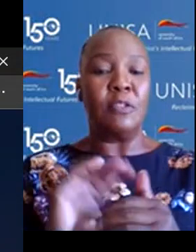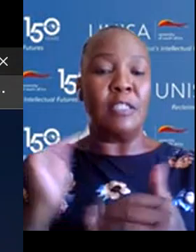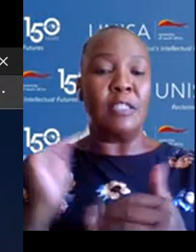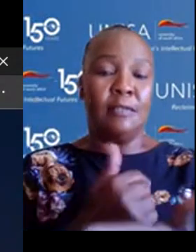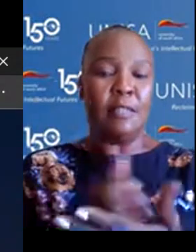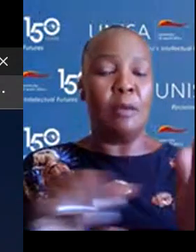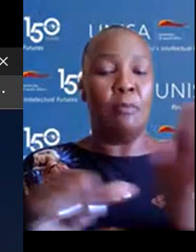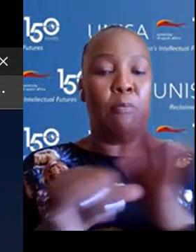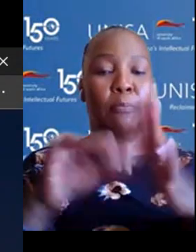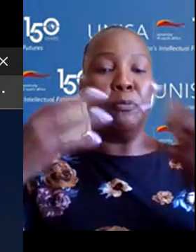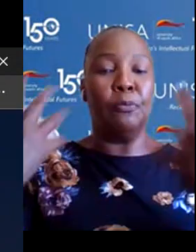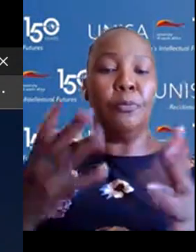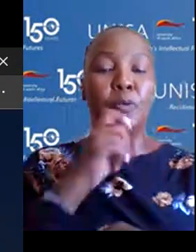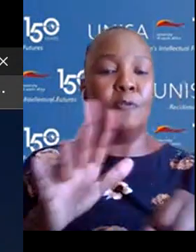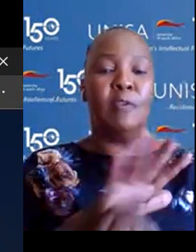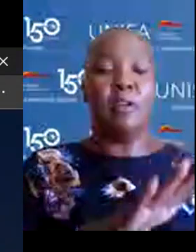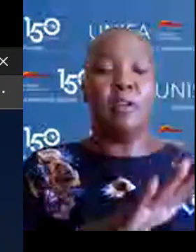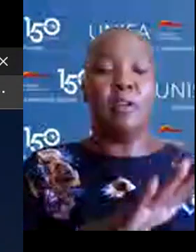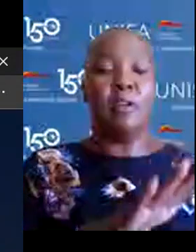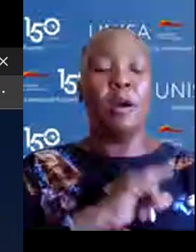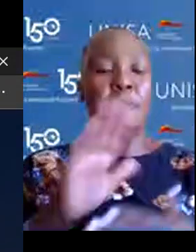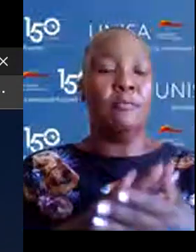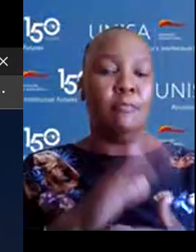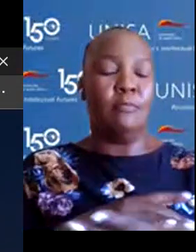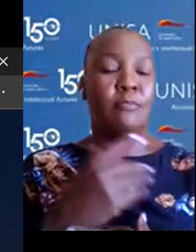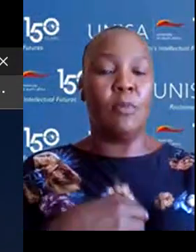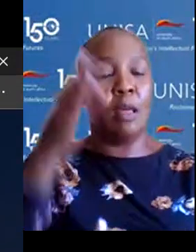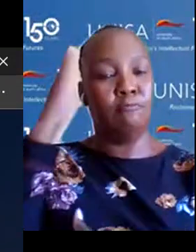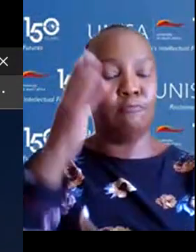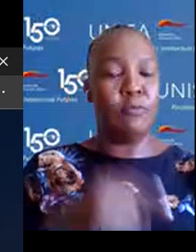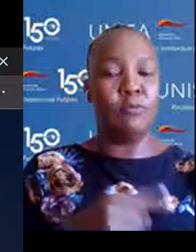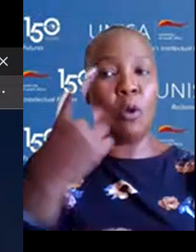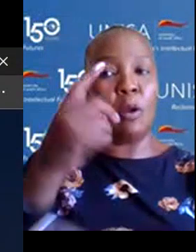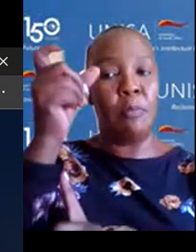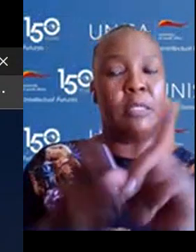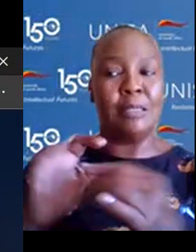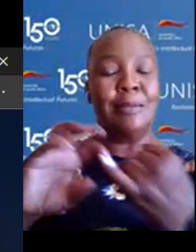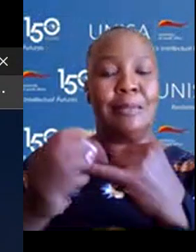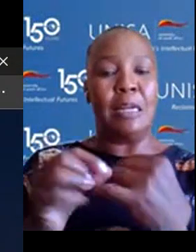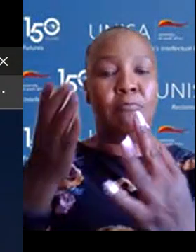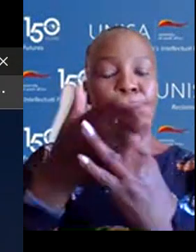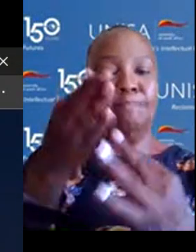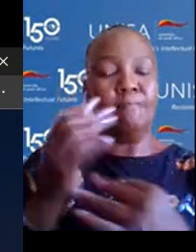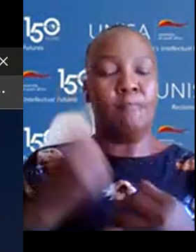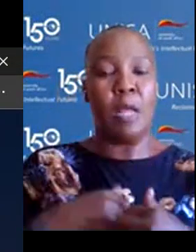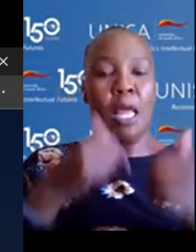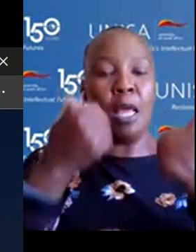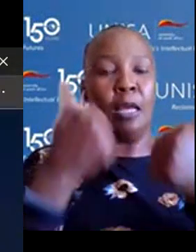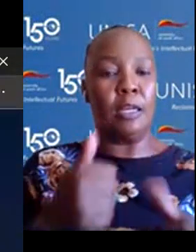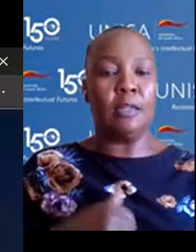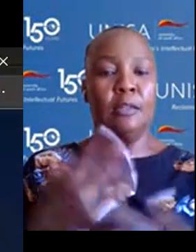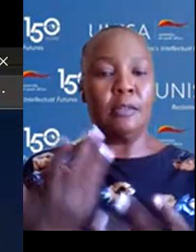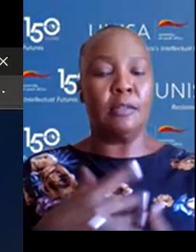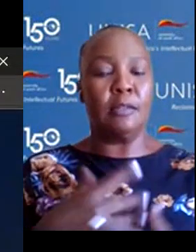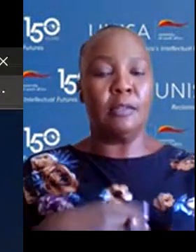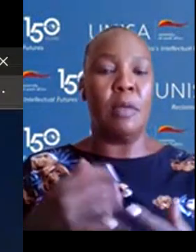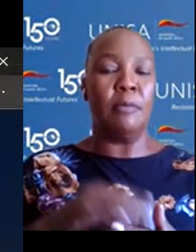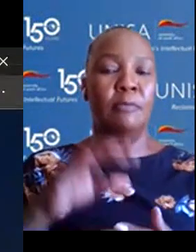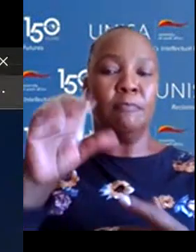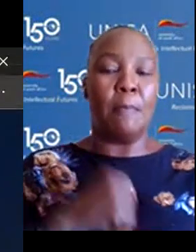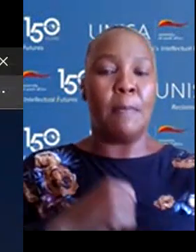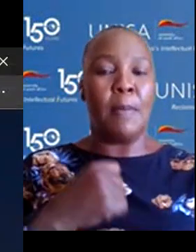very useful, because at least now I know if someone tries to log into my account, let's say they guess my email address and my